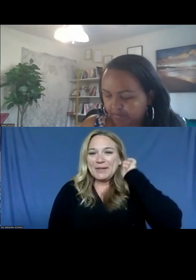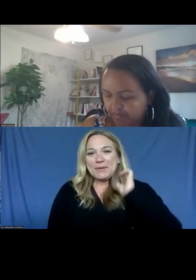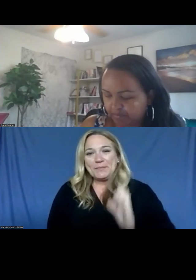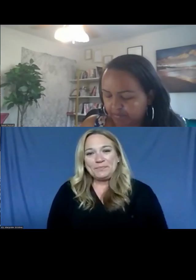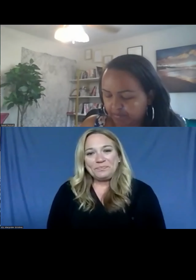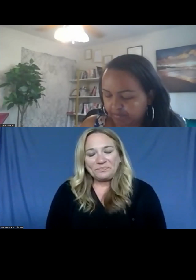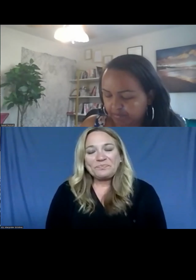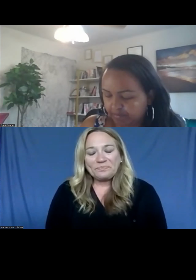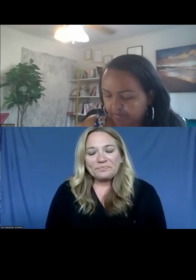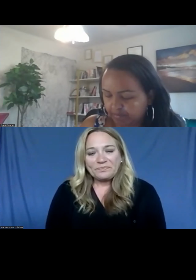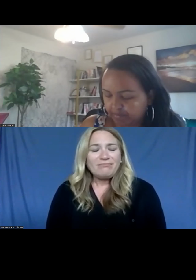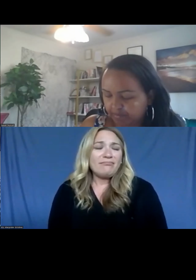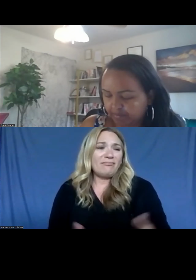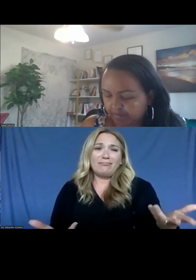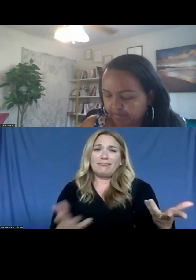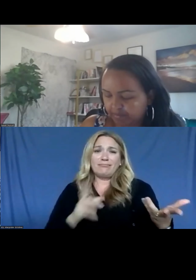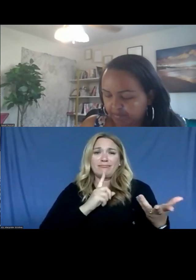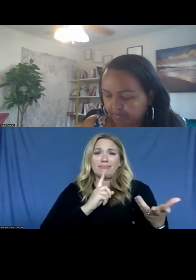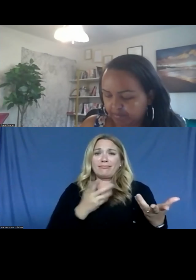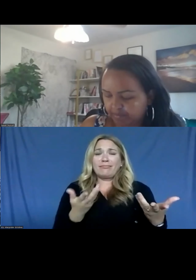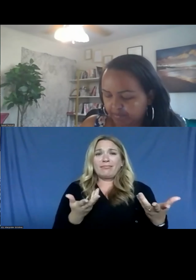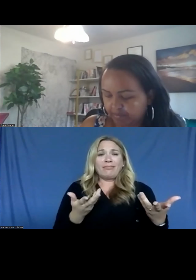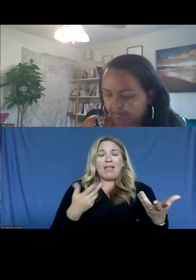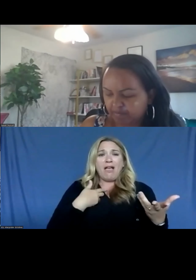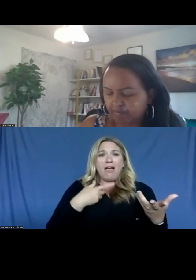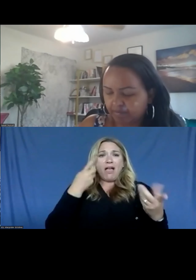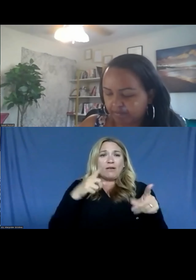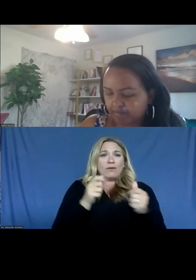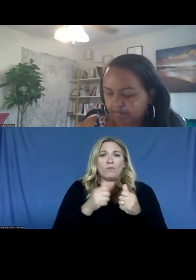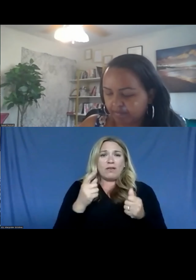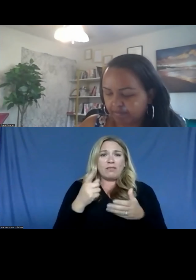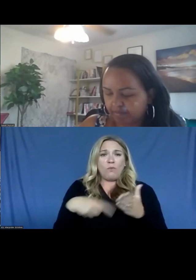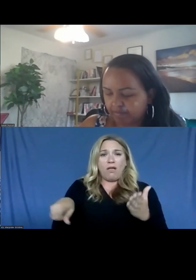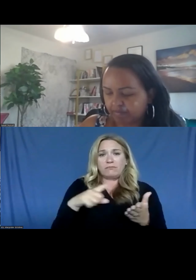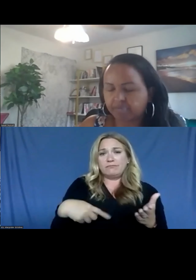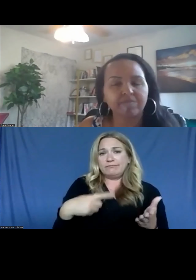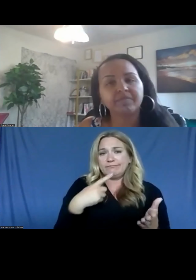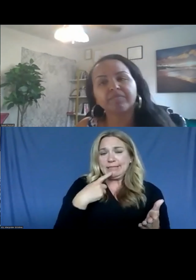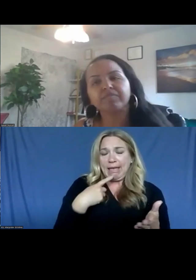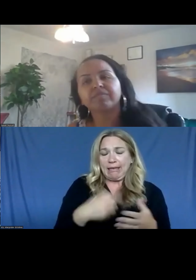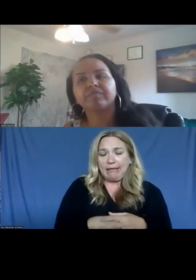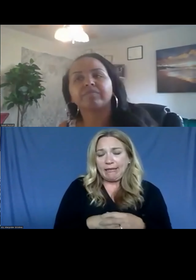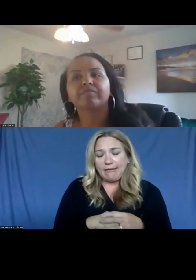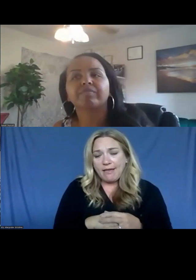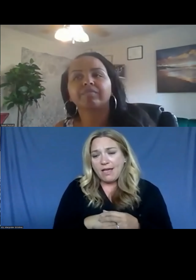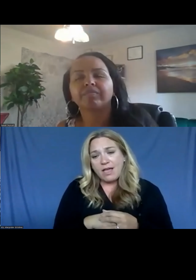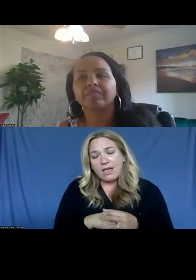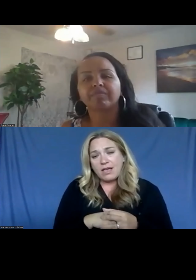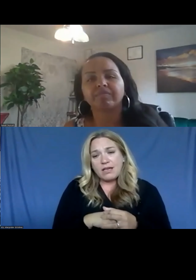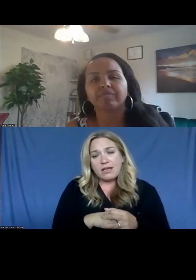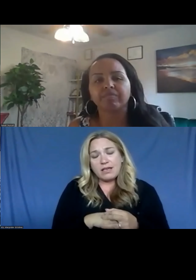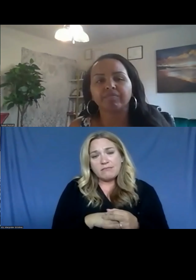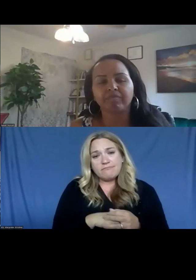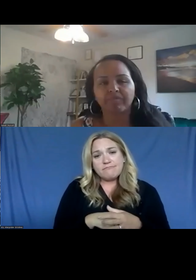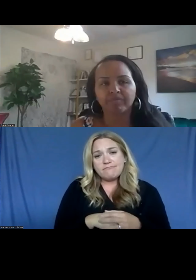I would echo what everyone has been saying. I think there is in terms, I definitely echo what saying in terms